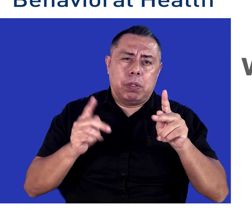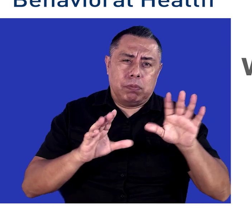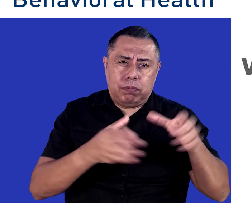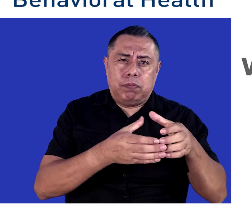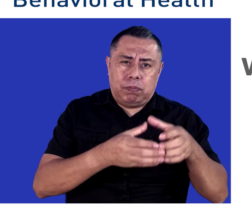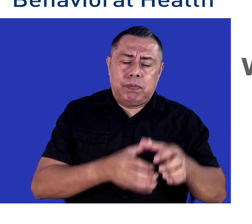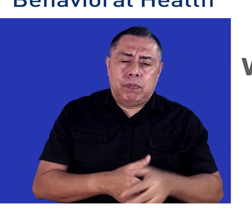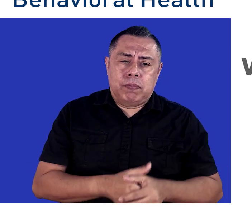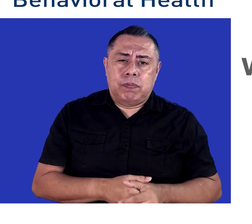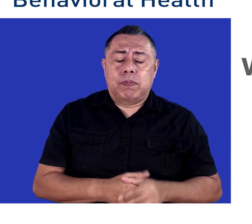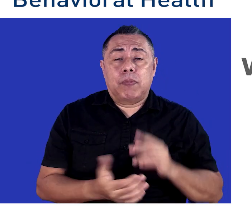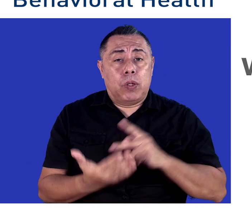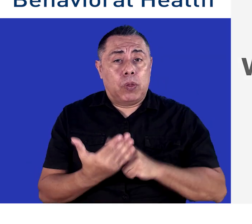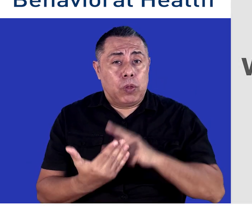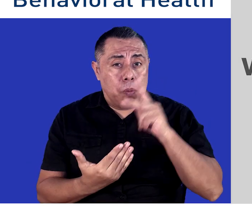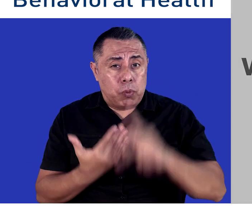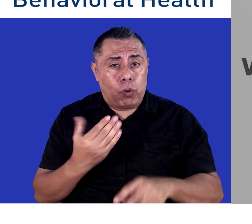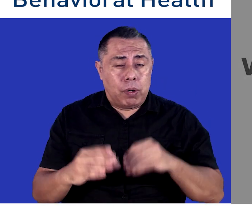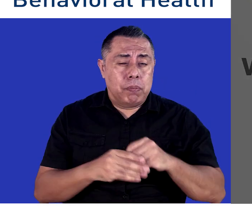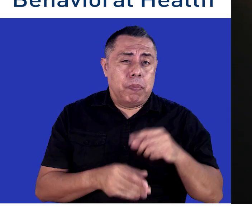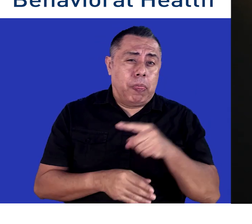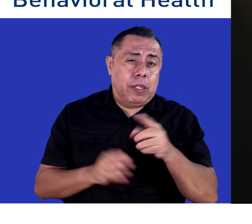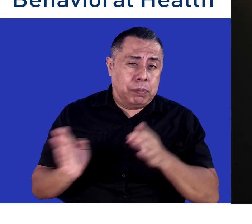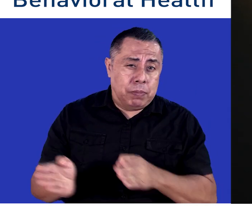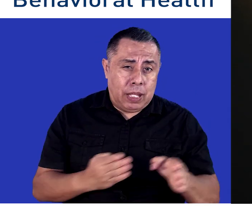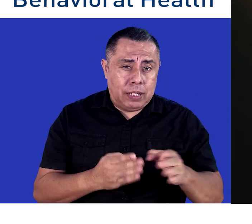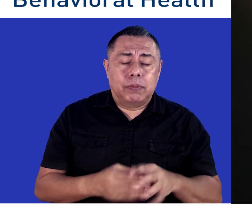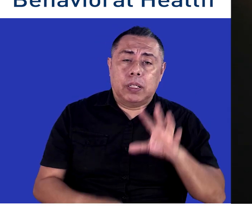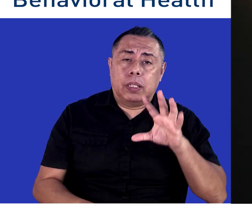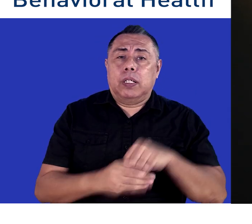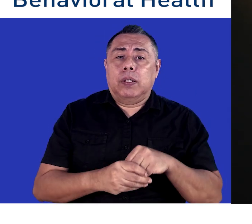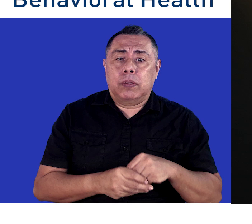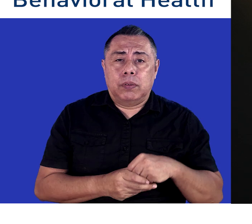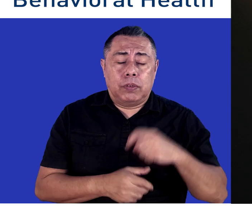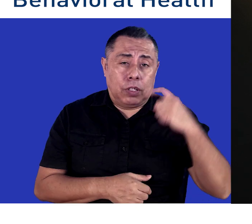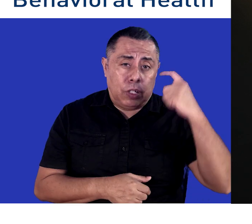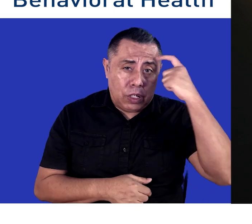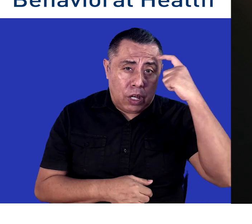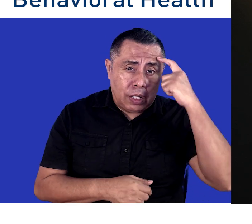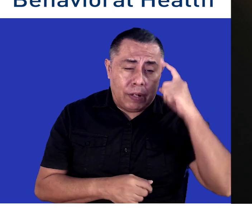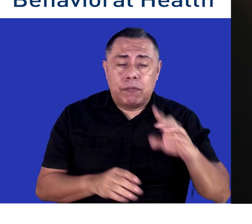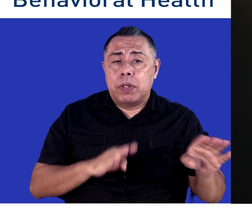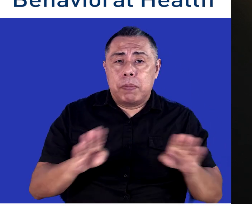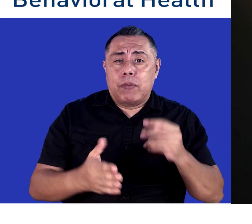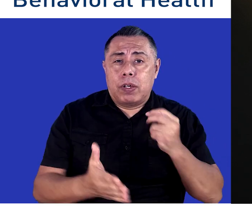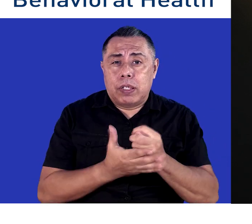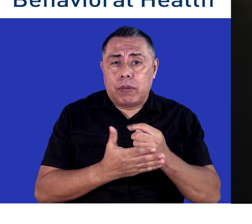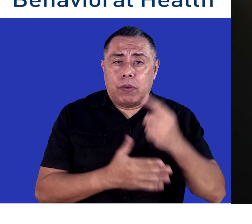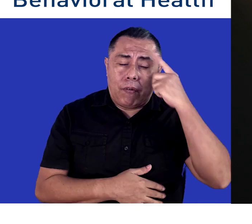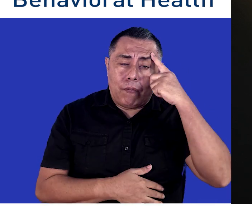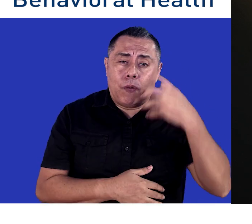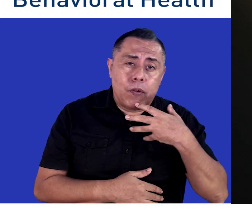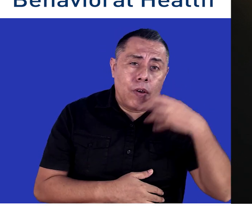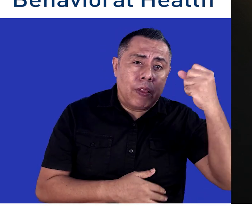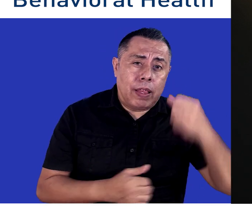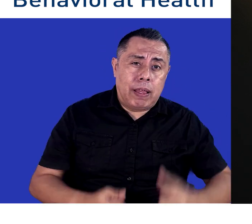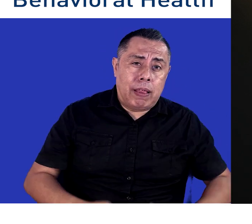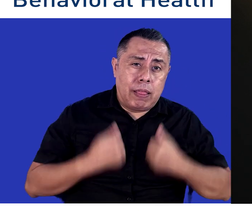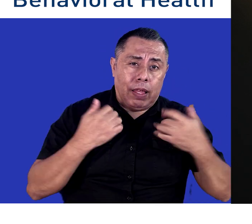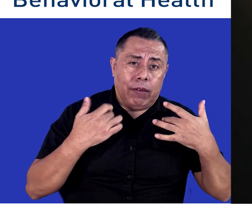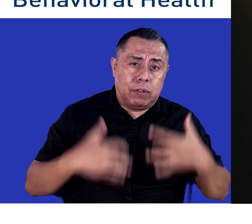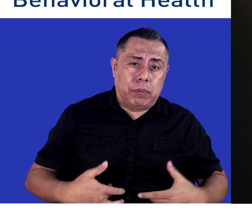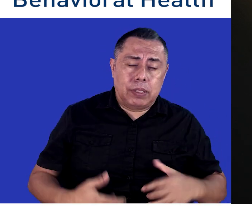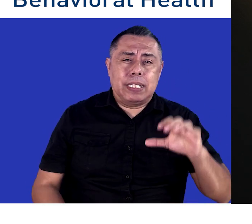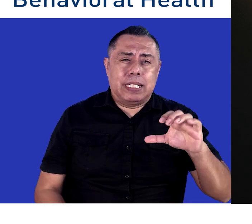first onset of depression in the older adult population. The programs within this work plan include cognitive